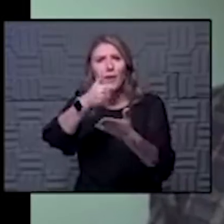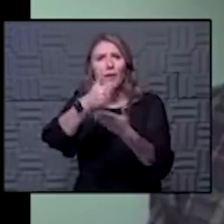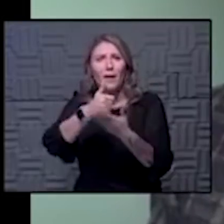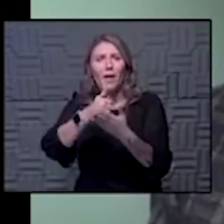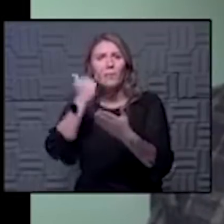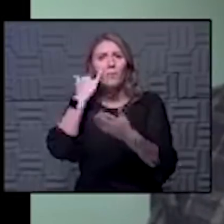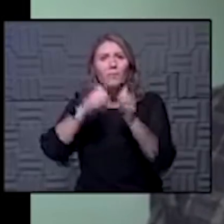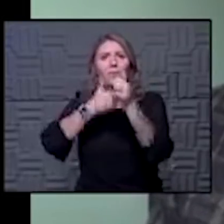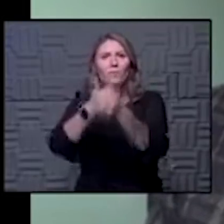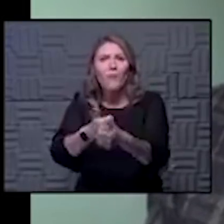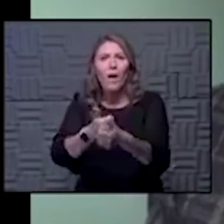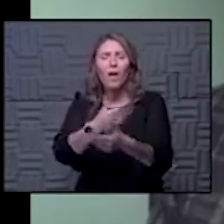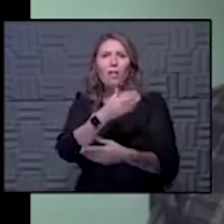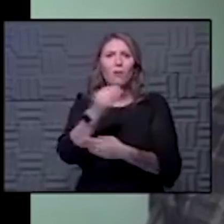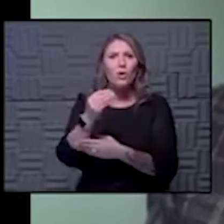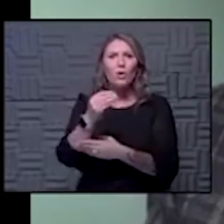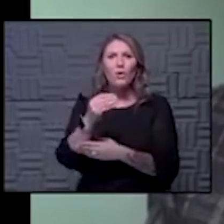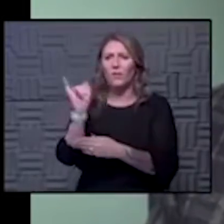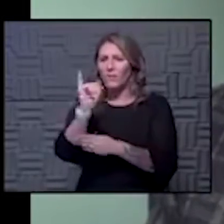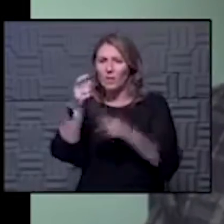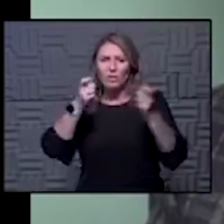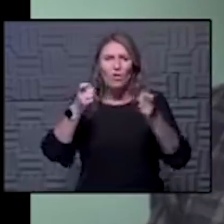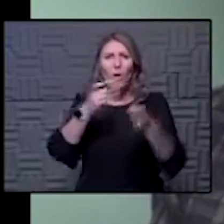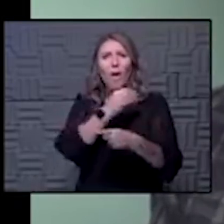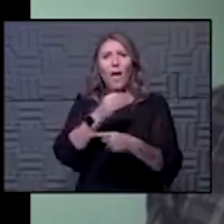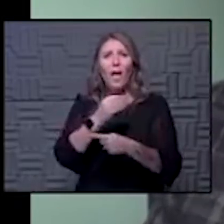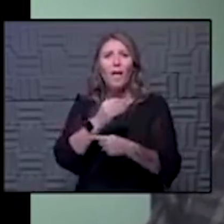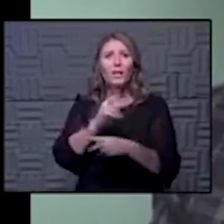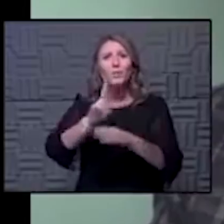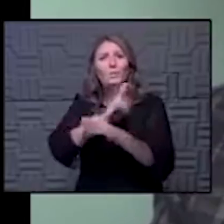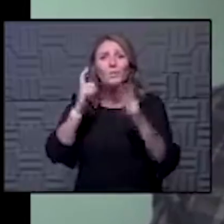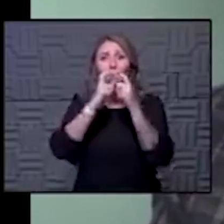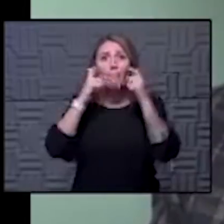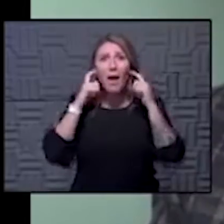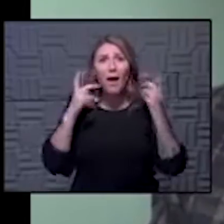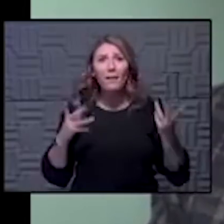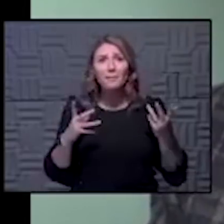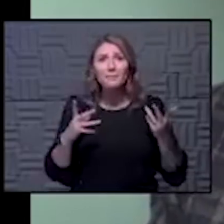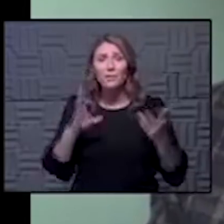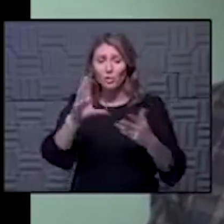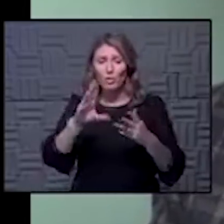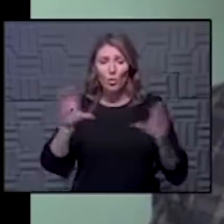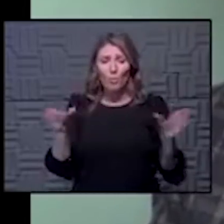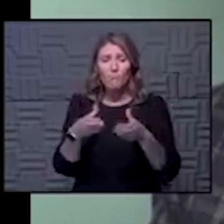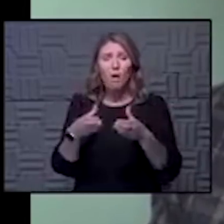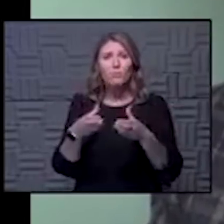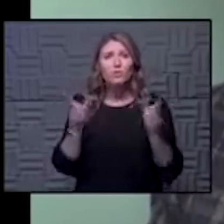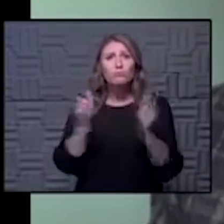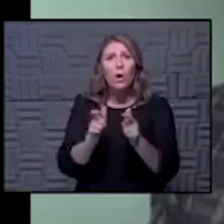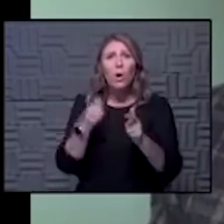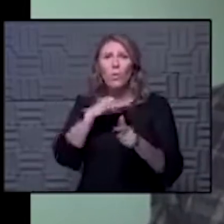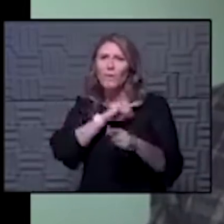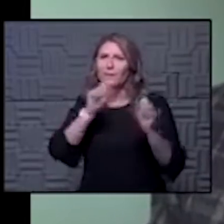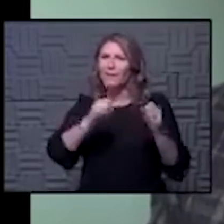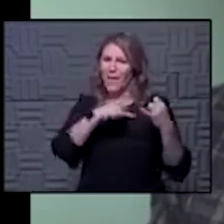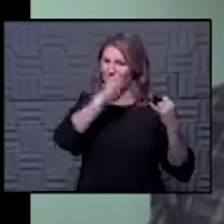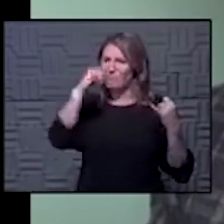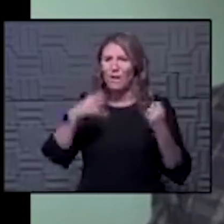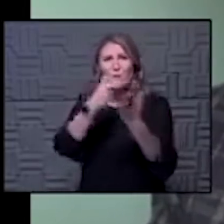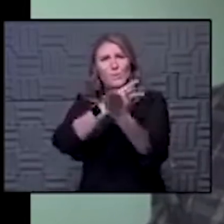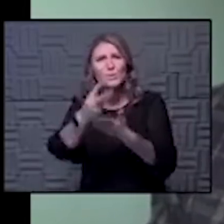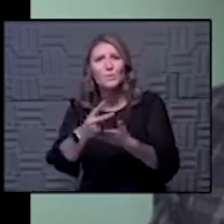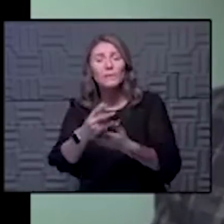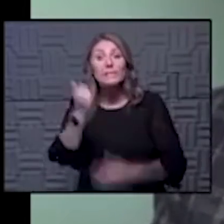control and wear a darn mask and stay separate and keep your bubble small. That's what's going to help us. We can bend the curve in 2 weeks if people will